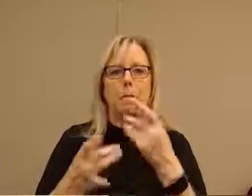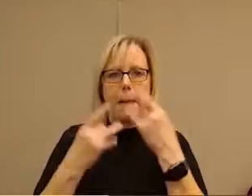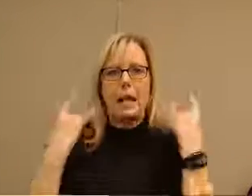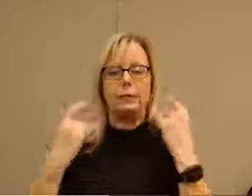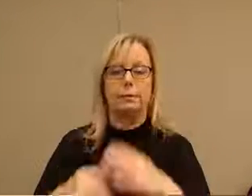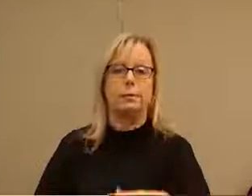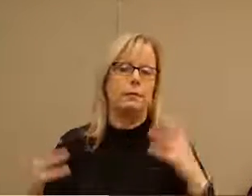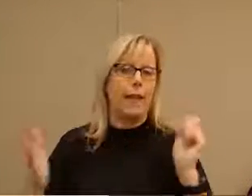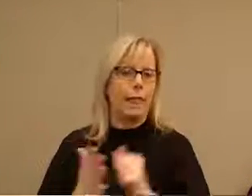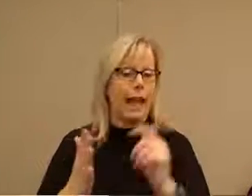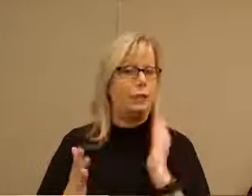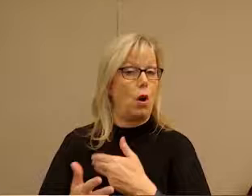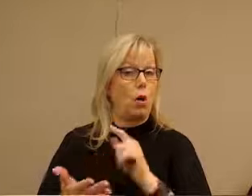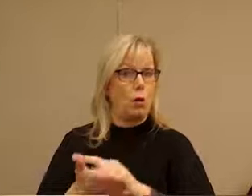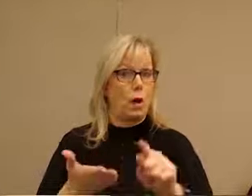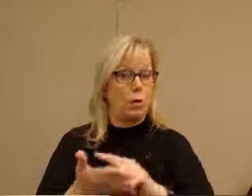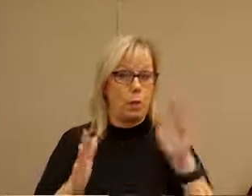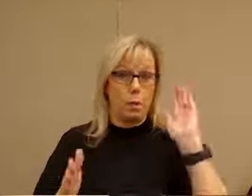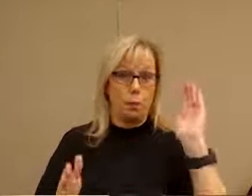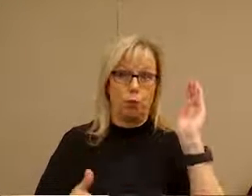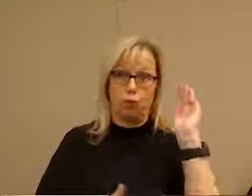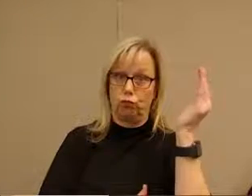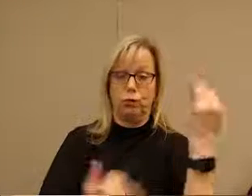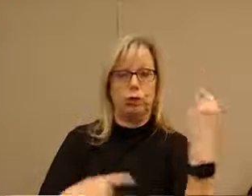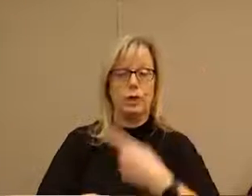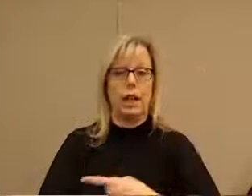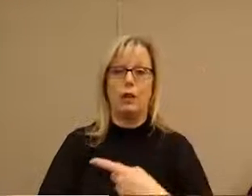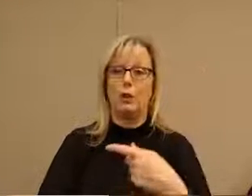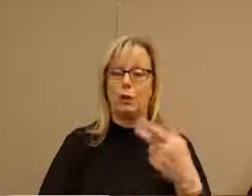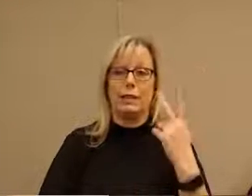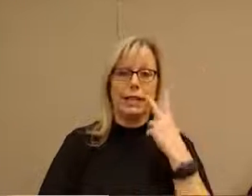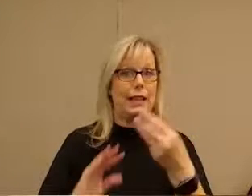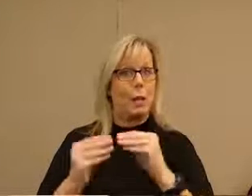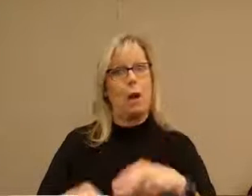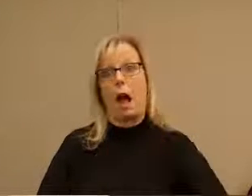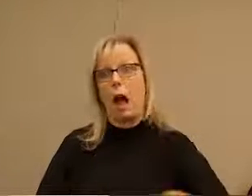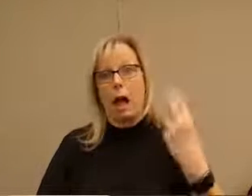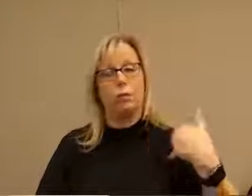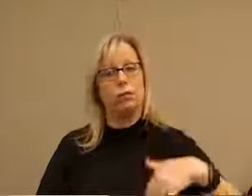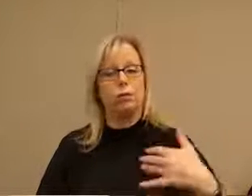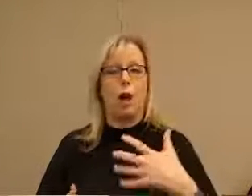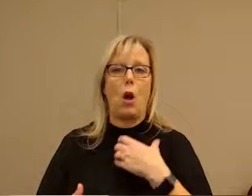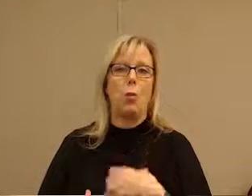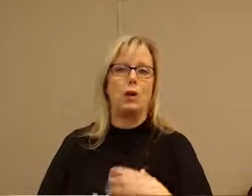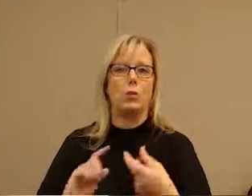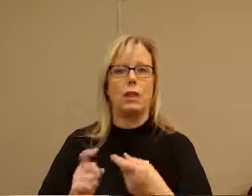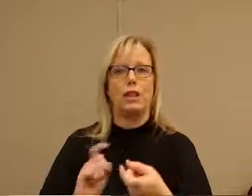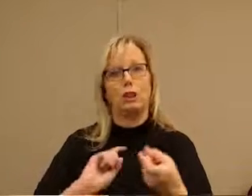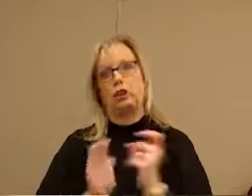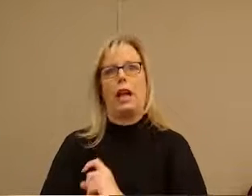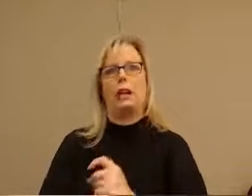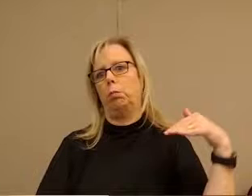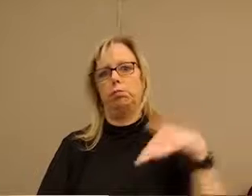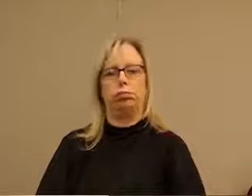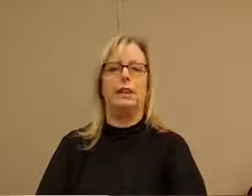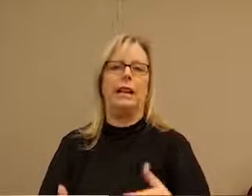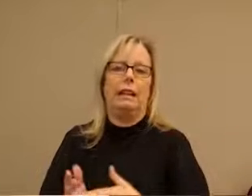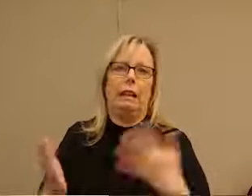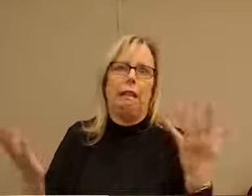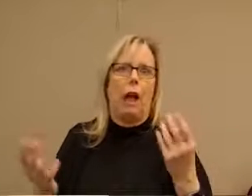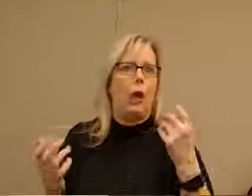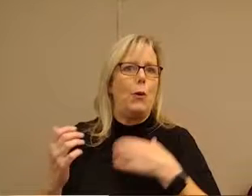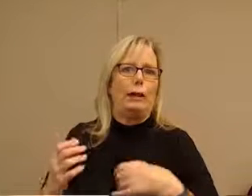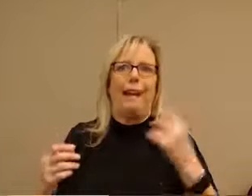So that's our weekly report here. You hear the numbers are high. I wish we could flip the switch and get them back down to where they